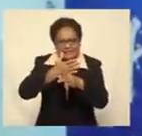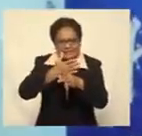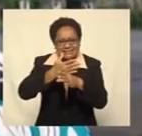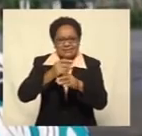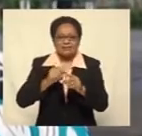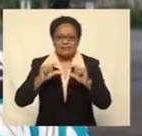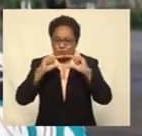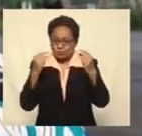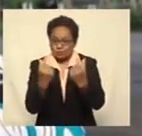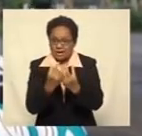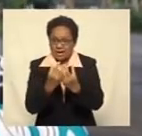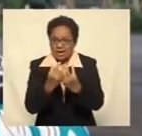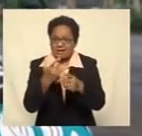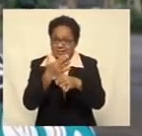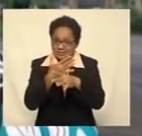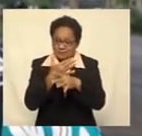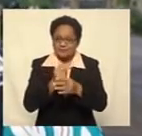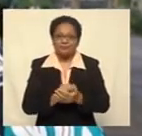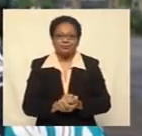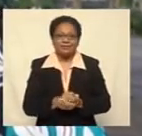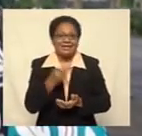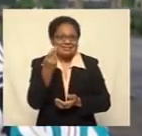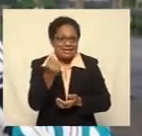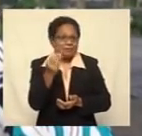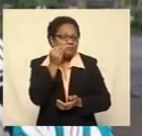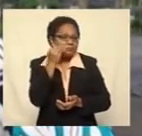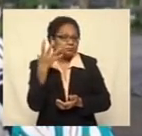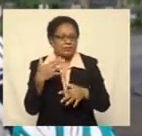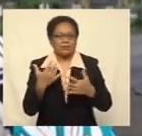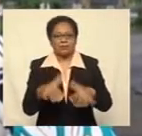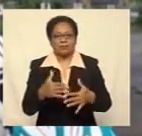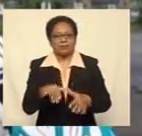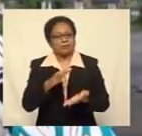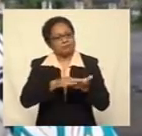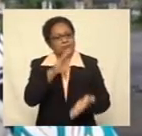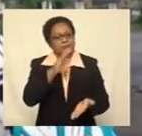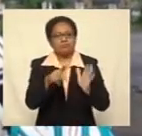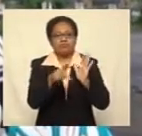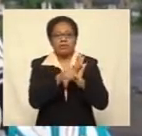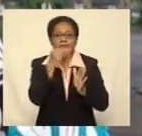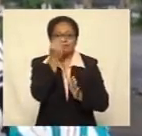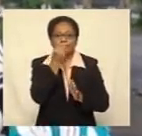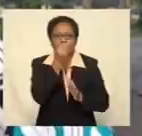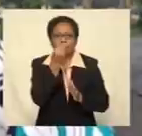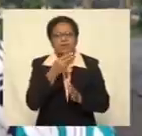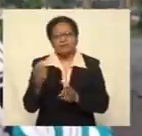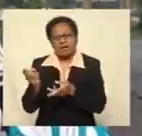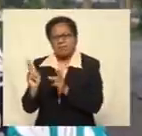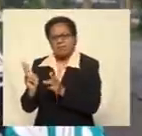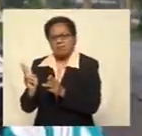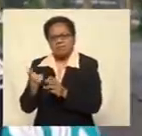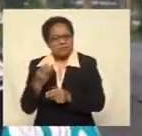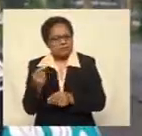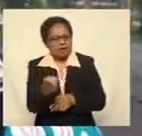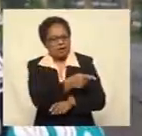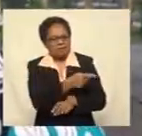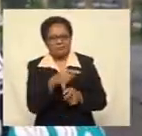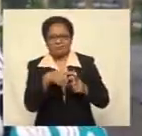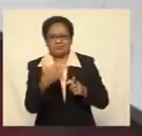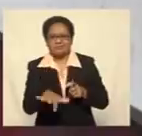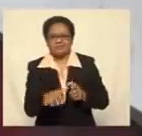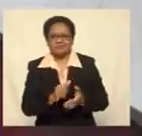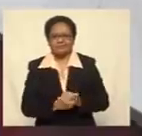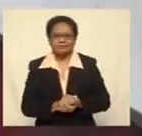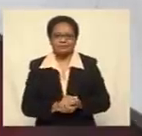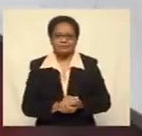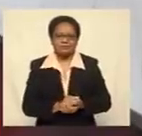up. Some supermarkets have really increased the price of groceries. Some are normal, but others are just too expensive.